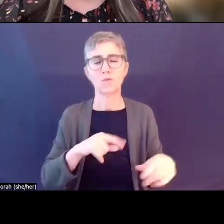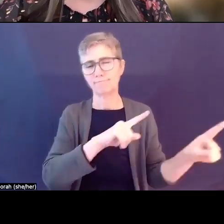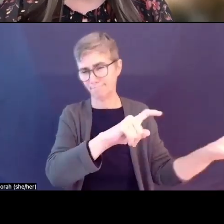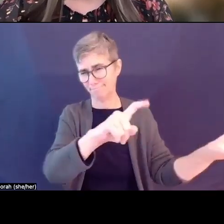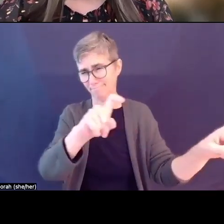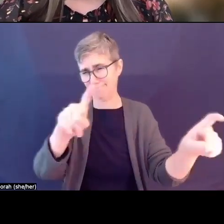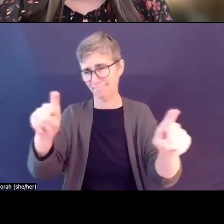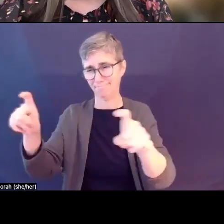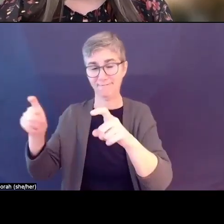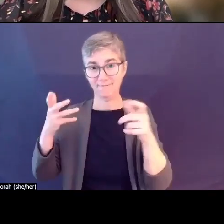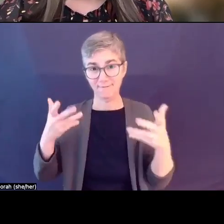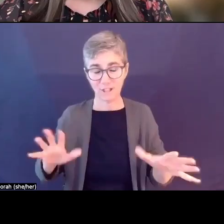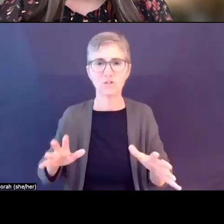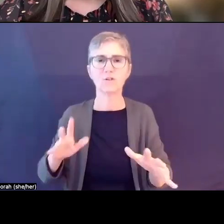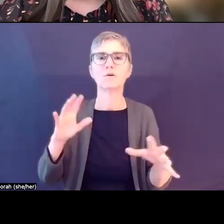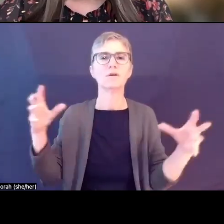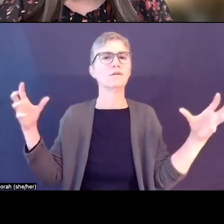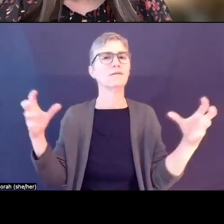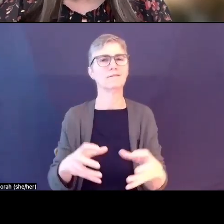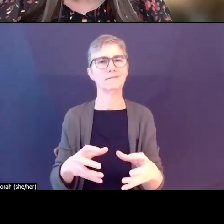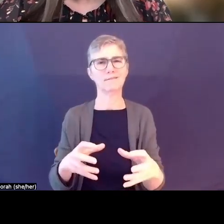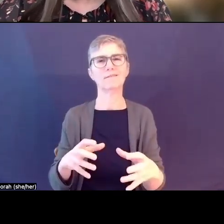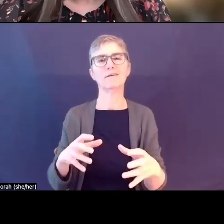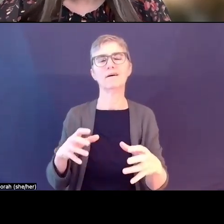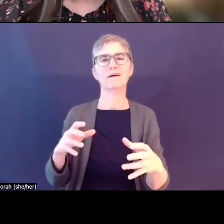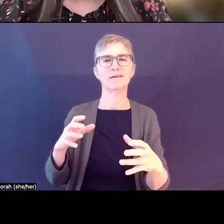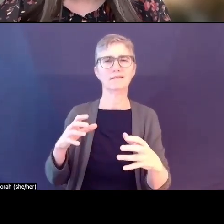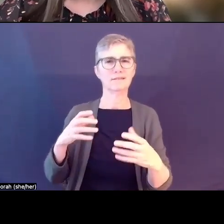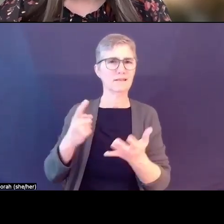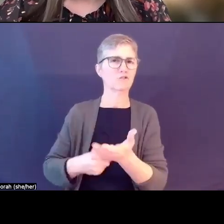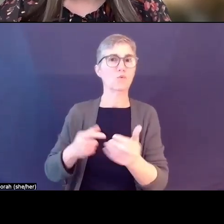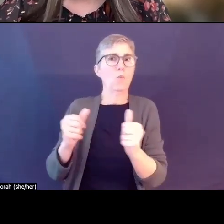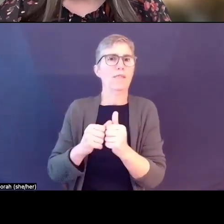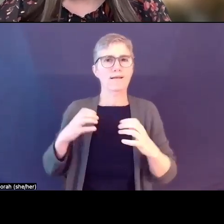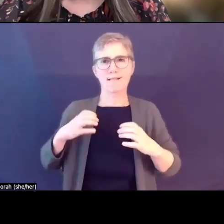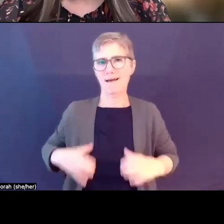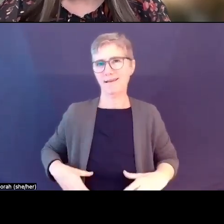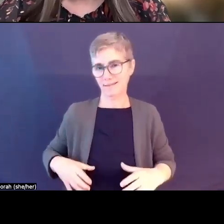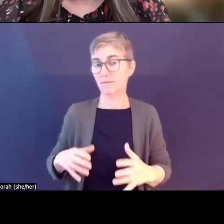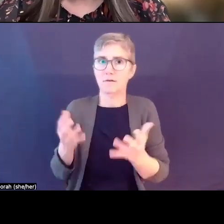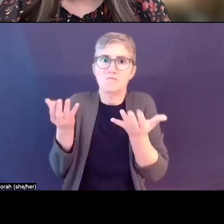held a facilitated discussion with clients. This was an important part of the